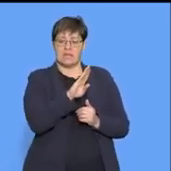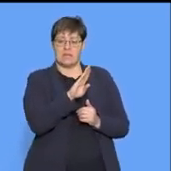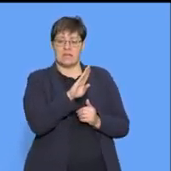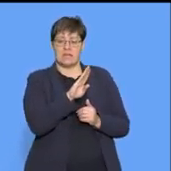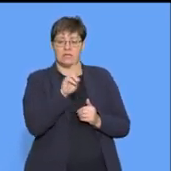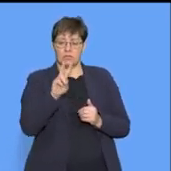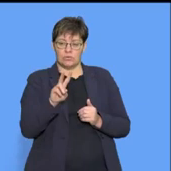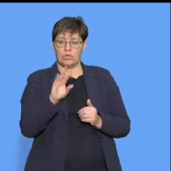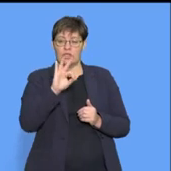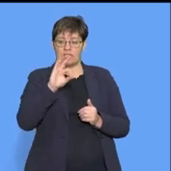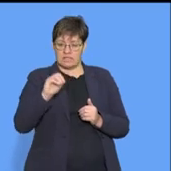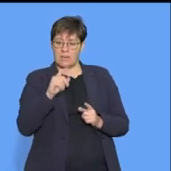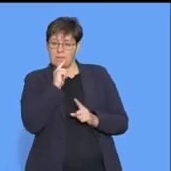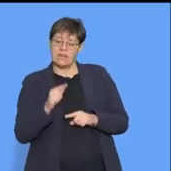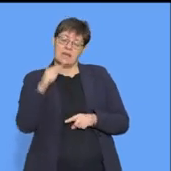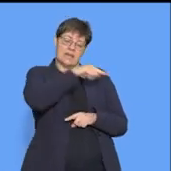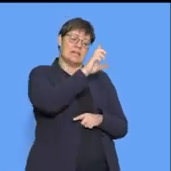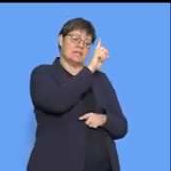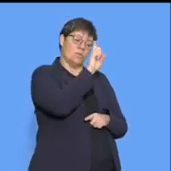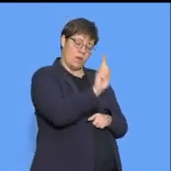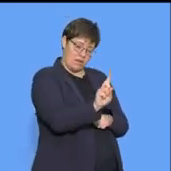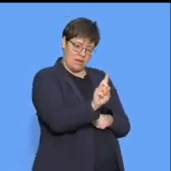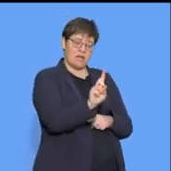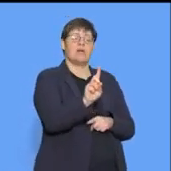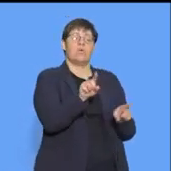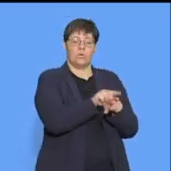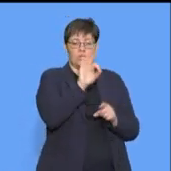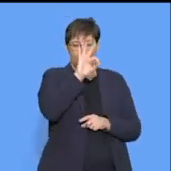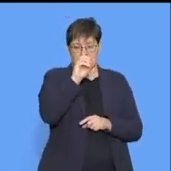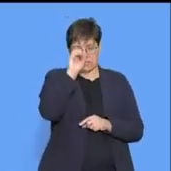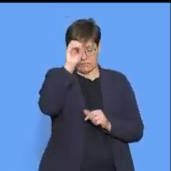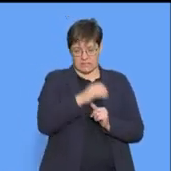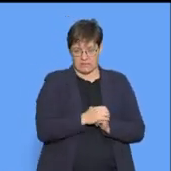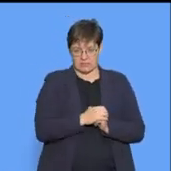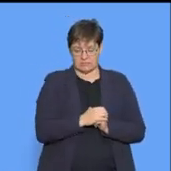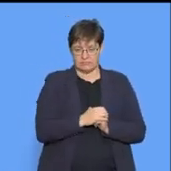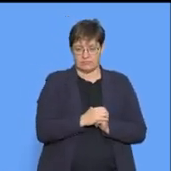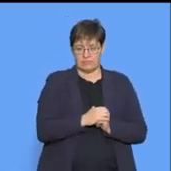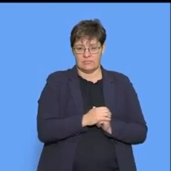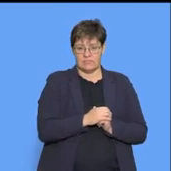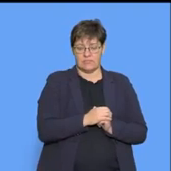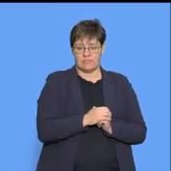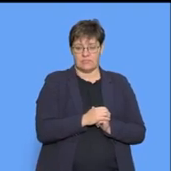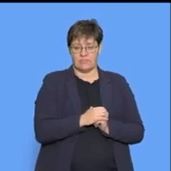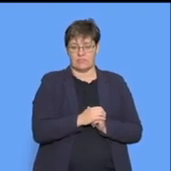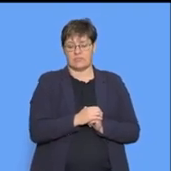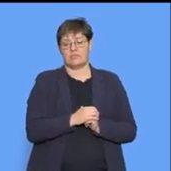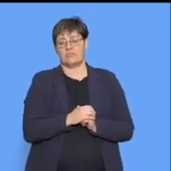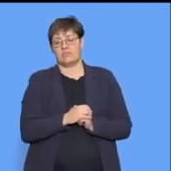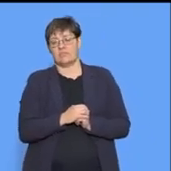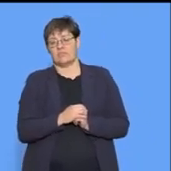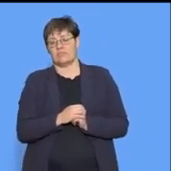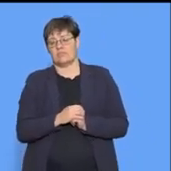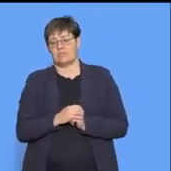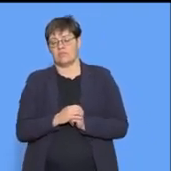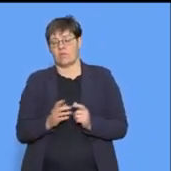because B2 is 30 degrees, it means that D1 will also be 30 degrees. Okay, so B2 is 30,